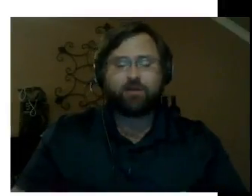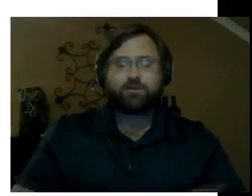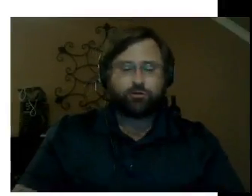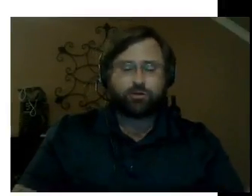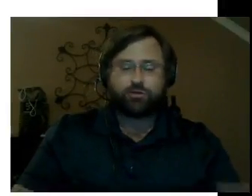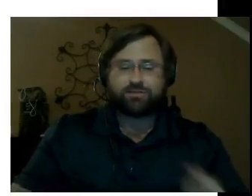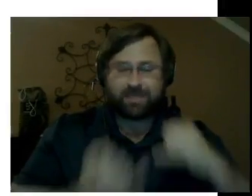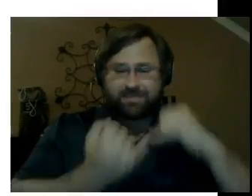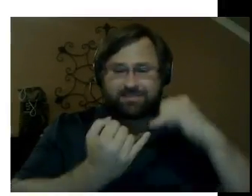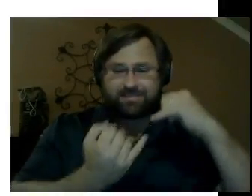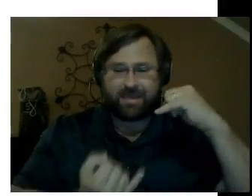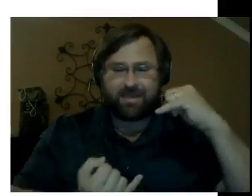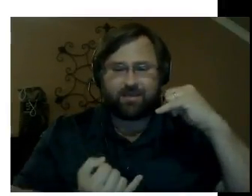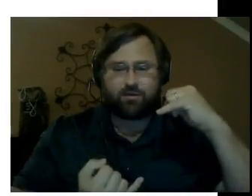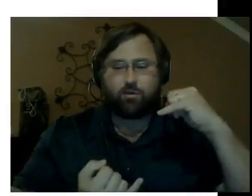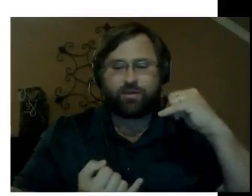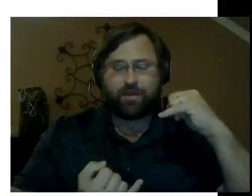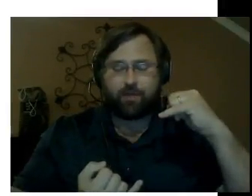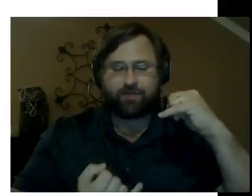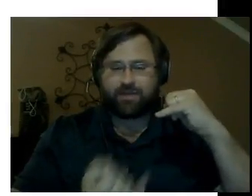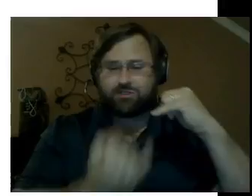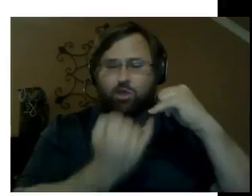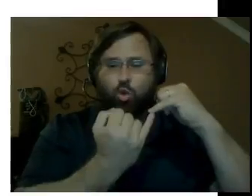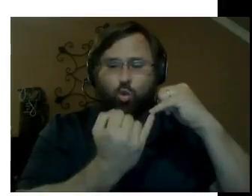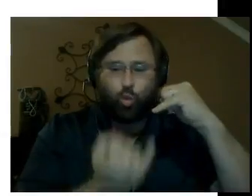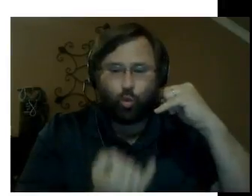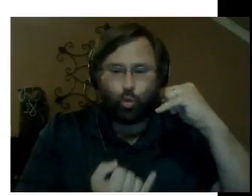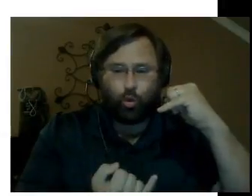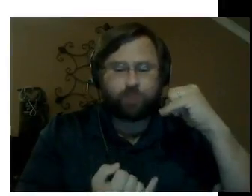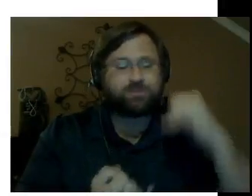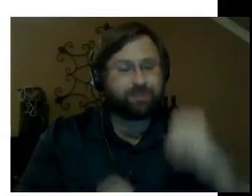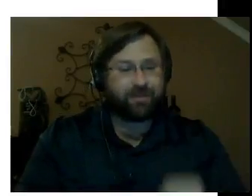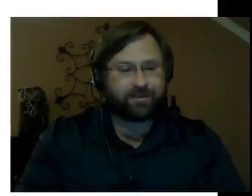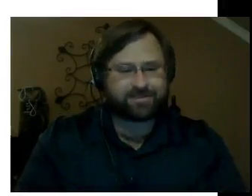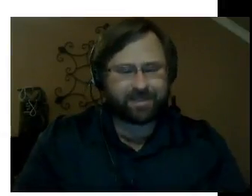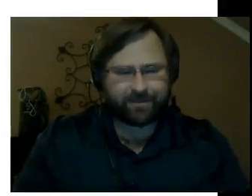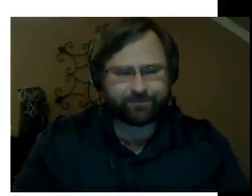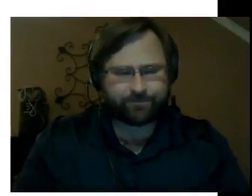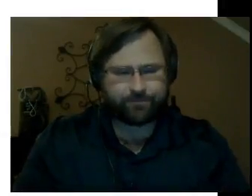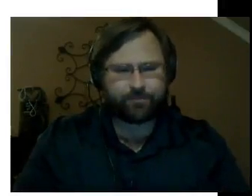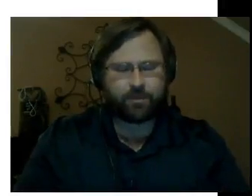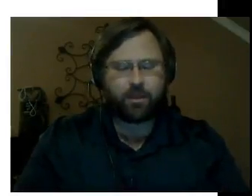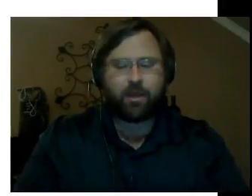flat. So you could use the sign skinny with that modification to mean very skinny.